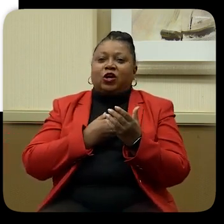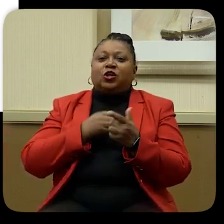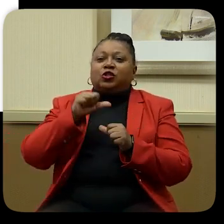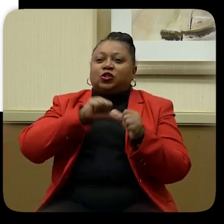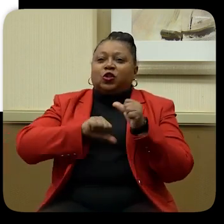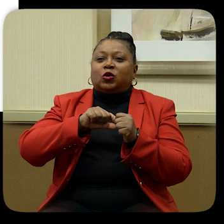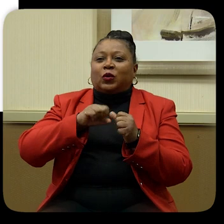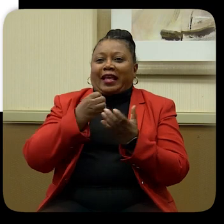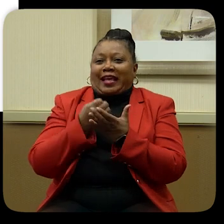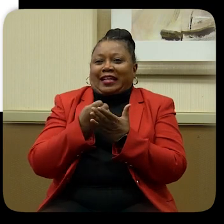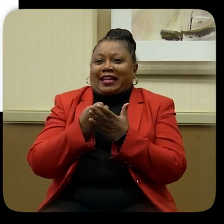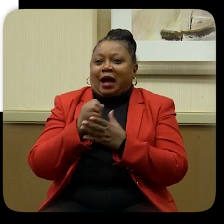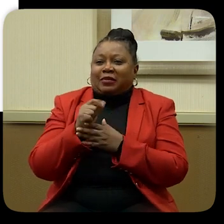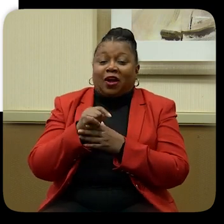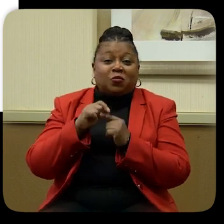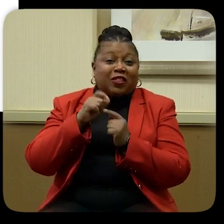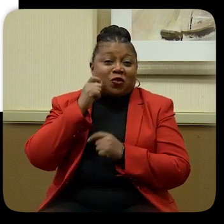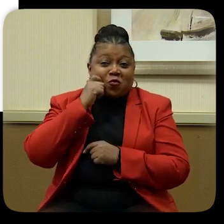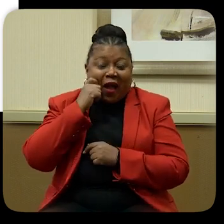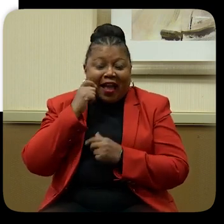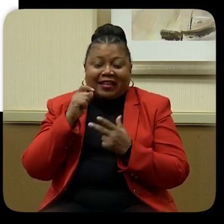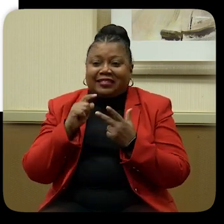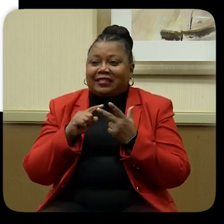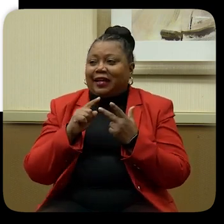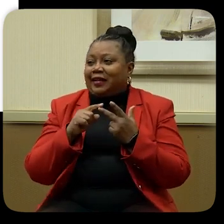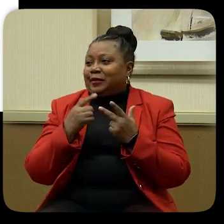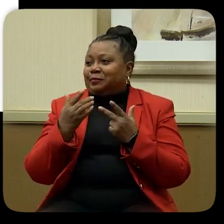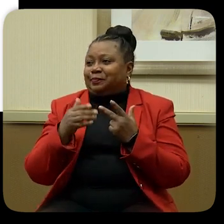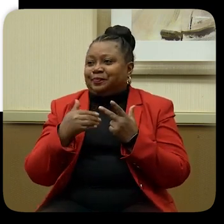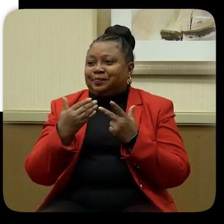socioeconomic status, with our race, with our